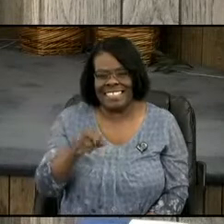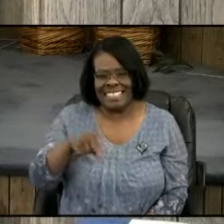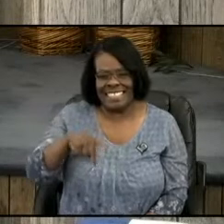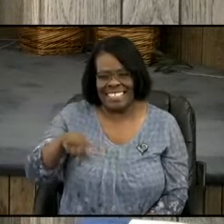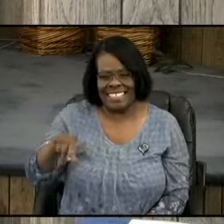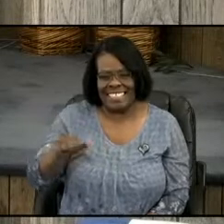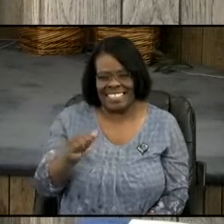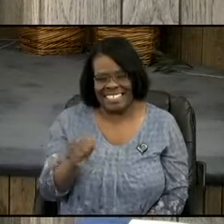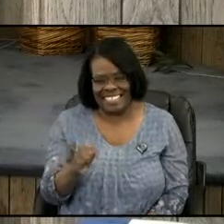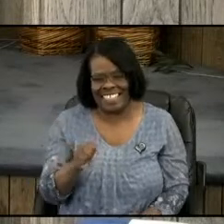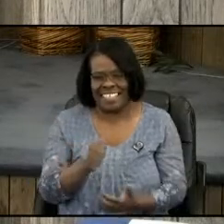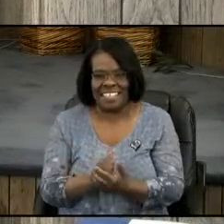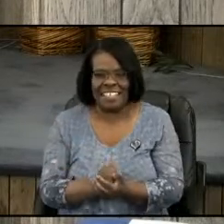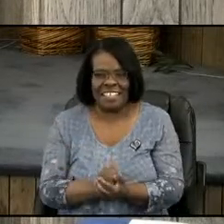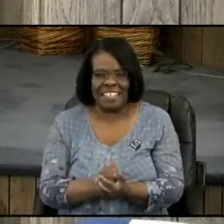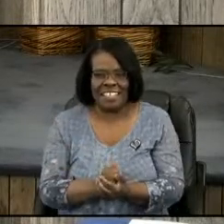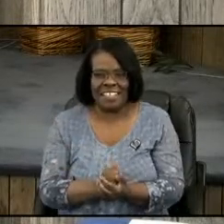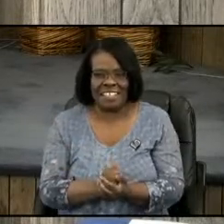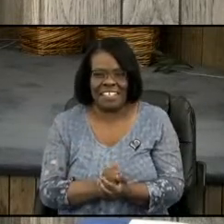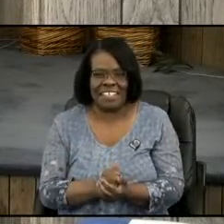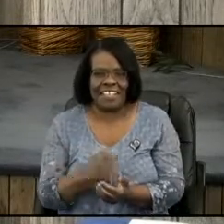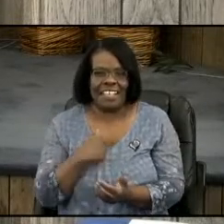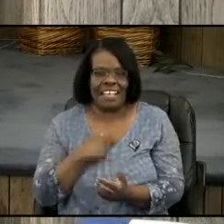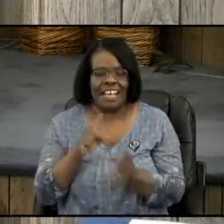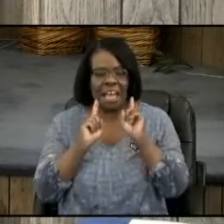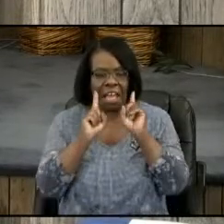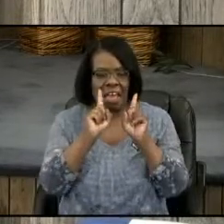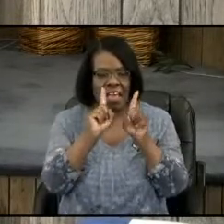grandpa, and I just answer to them all.